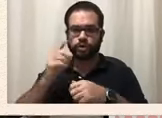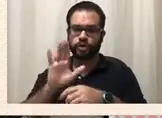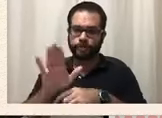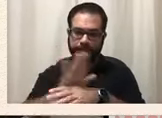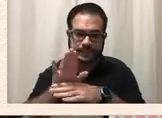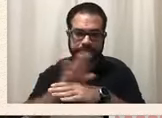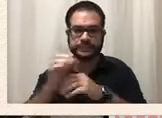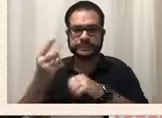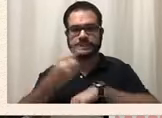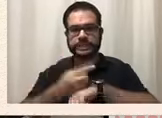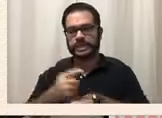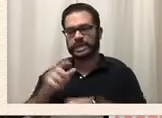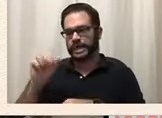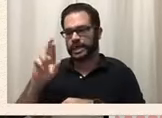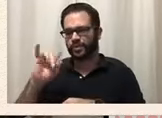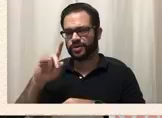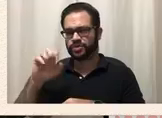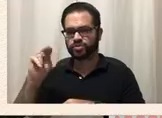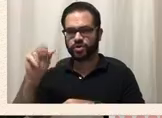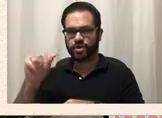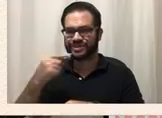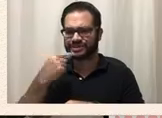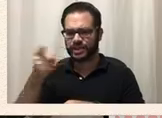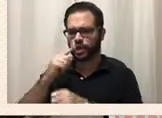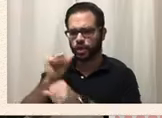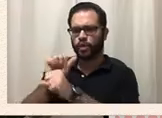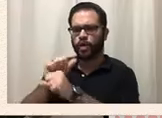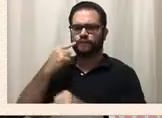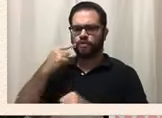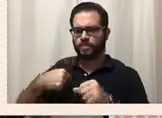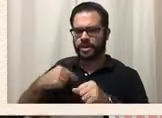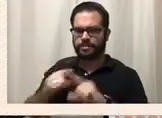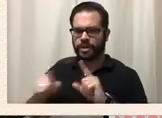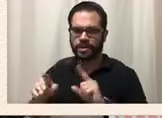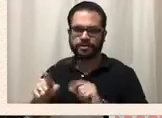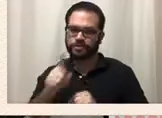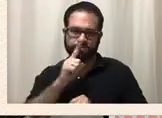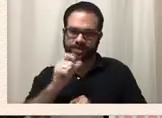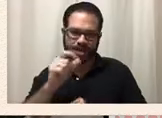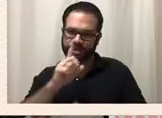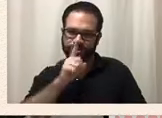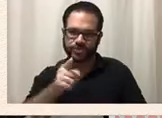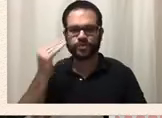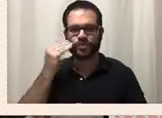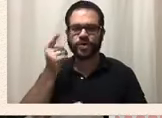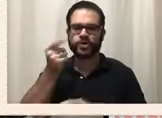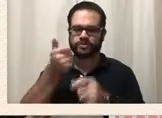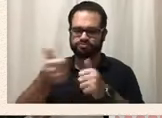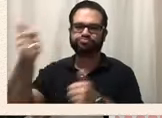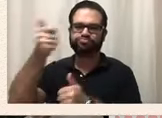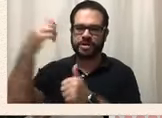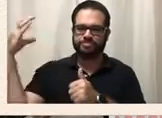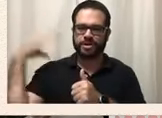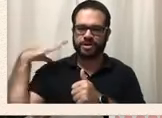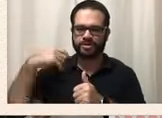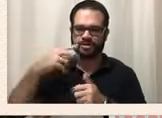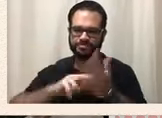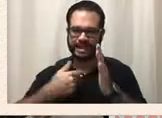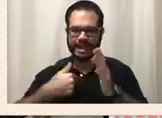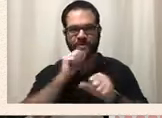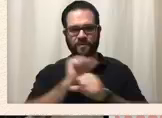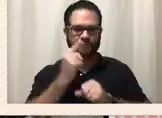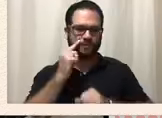works for me, but that we know that's not true. We know he's the boss, so I work for him. But no,